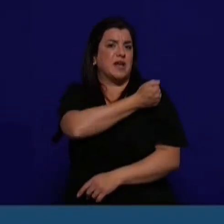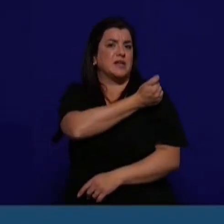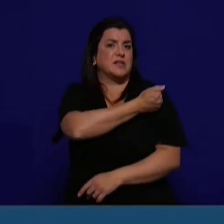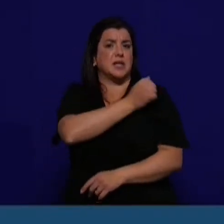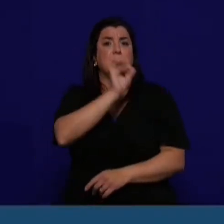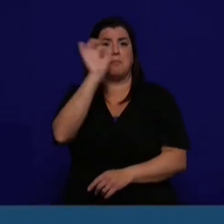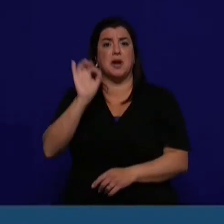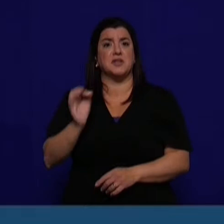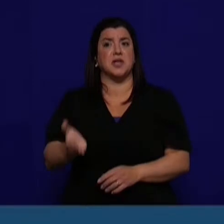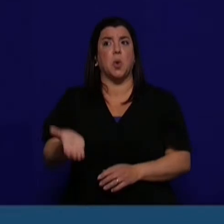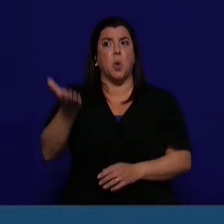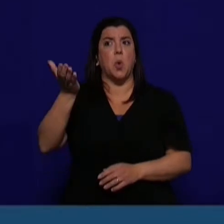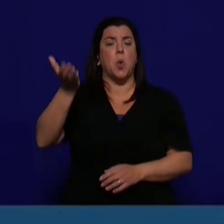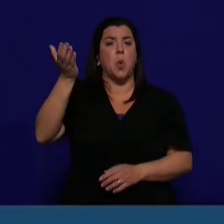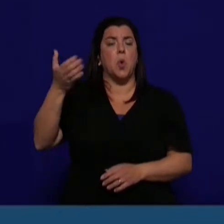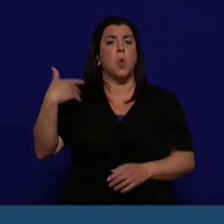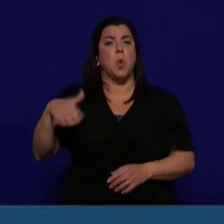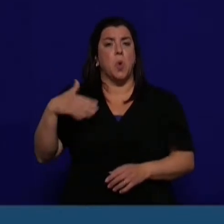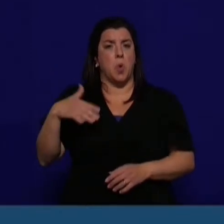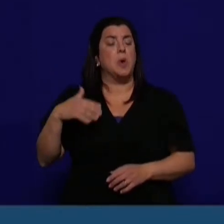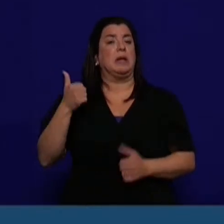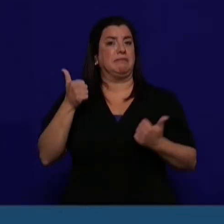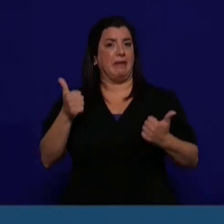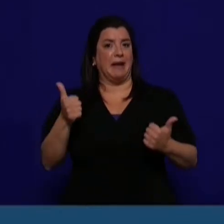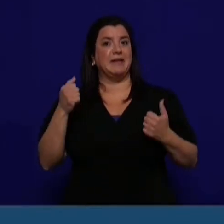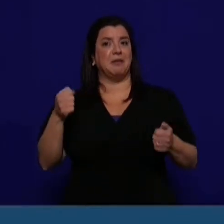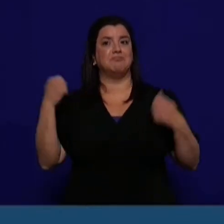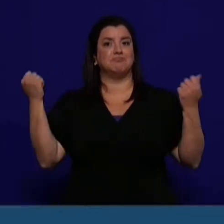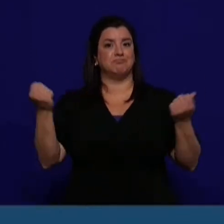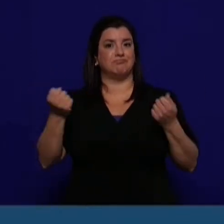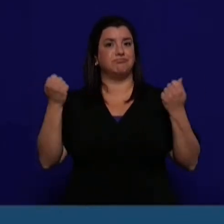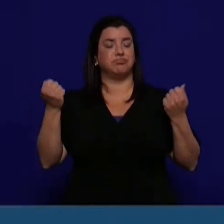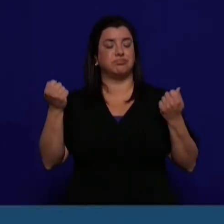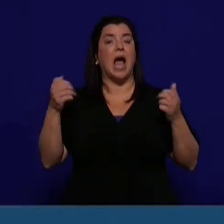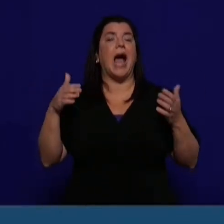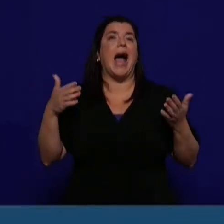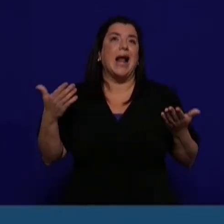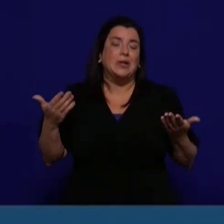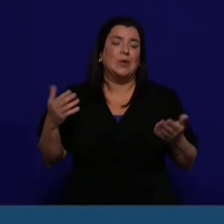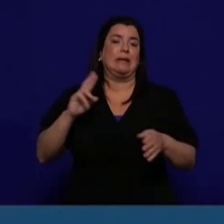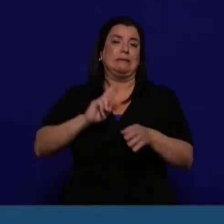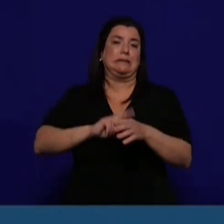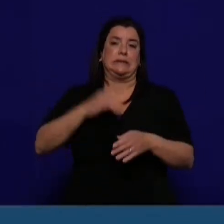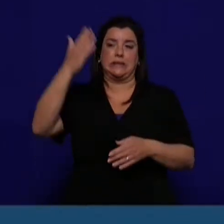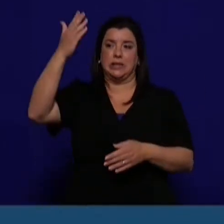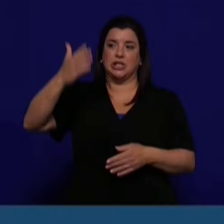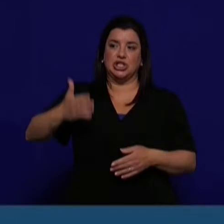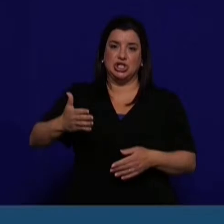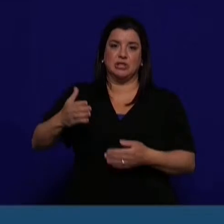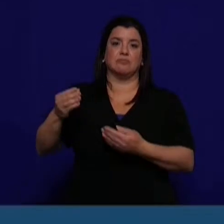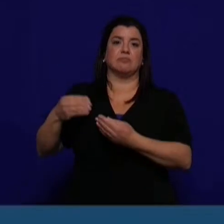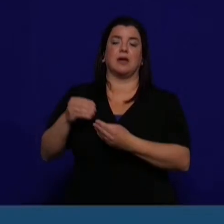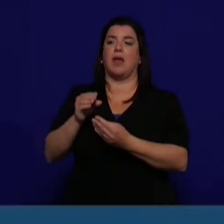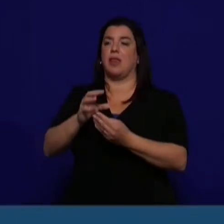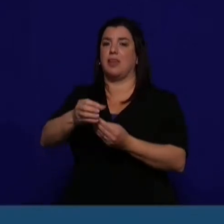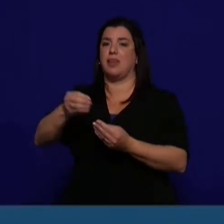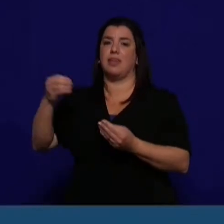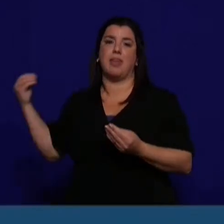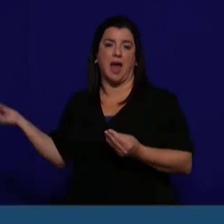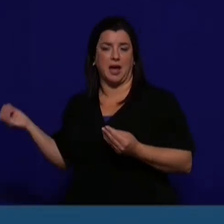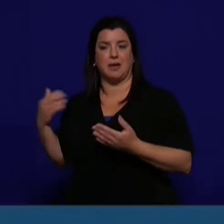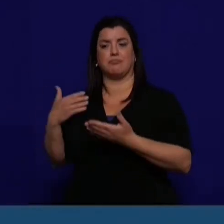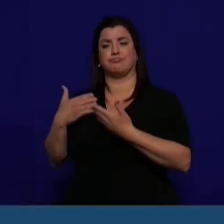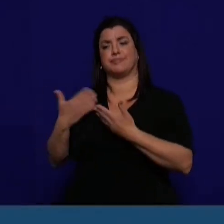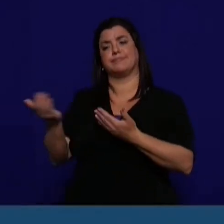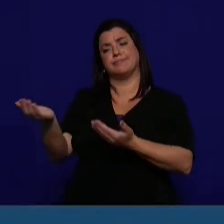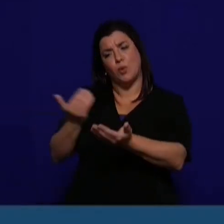għoli ta' dawn l-anzjani fid-djar residenzjali li huma tlaqmu, allura nistgħu issa b'kawtela wkoll nibdew nirrilaxxaw il-miżuri. Barra minn